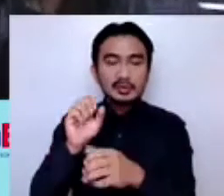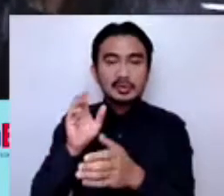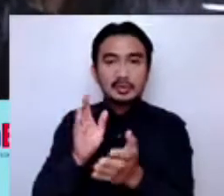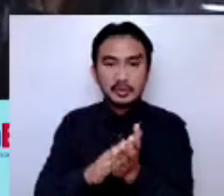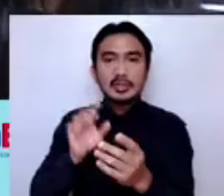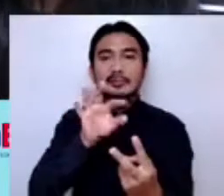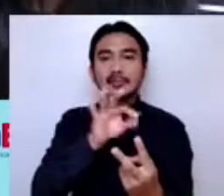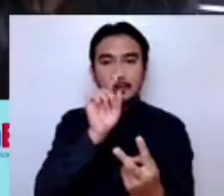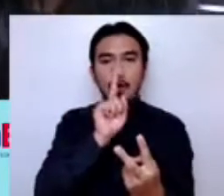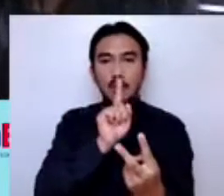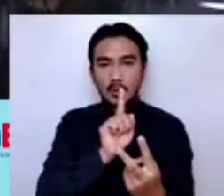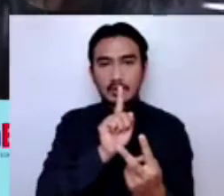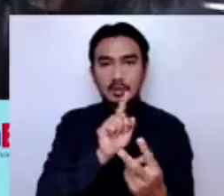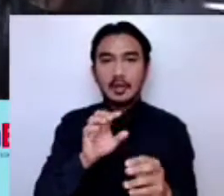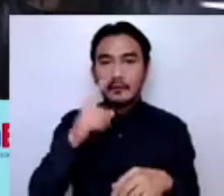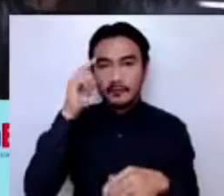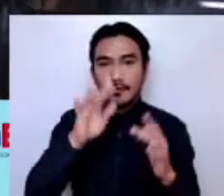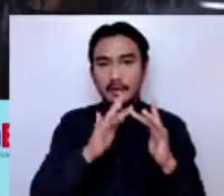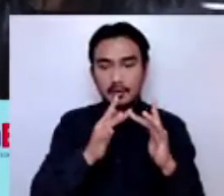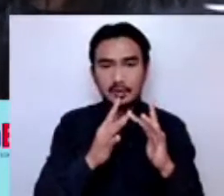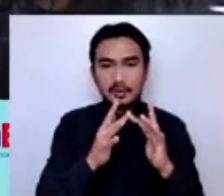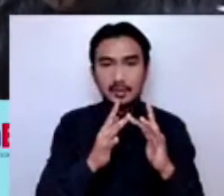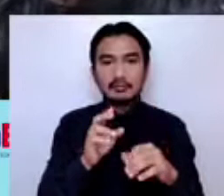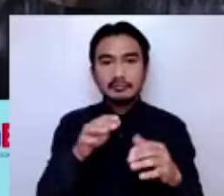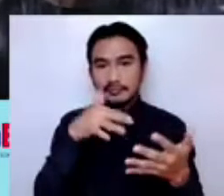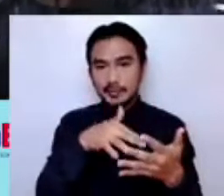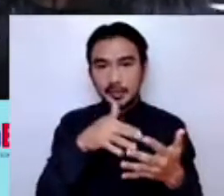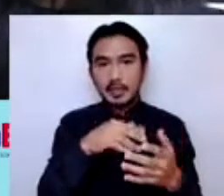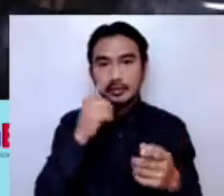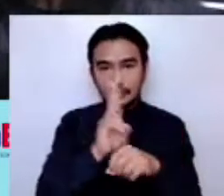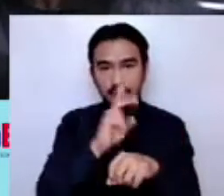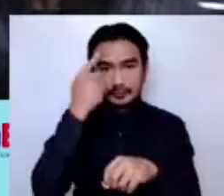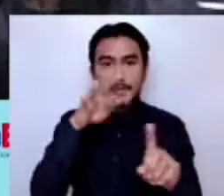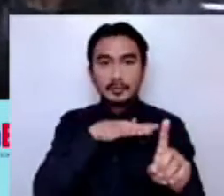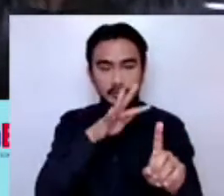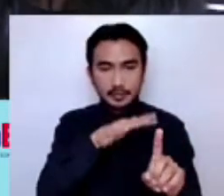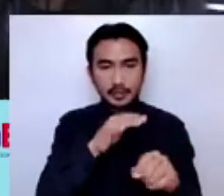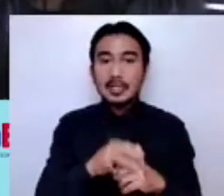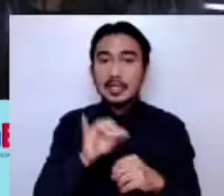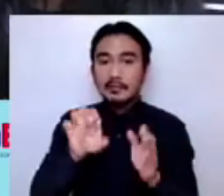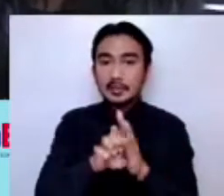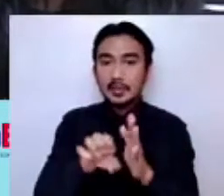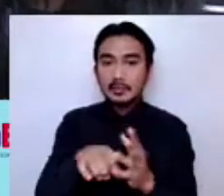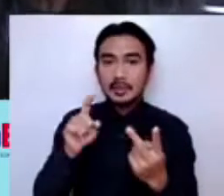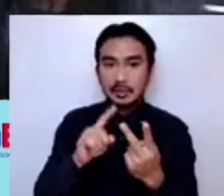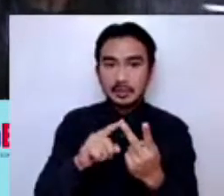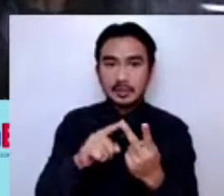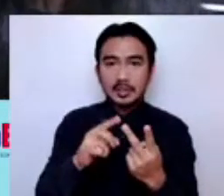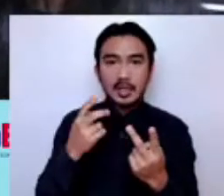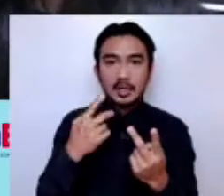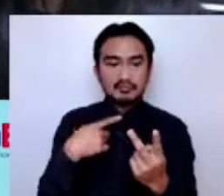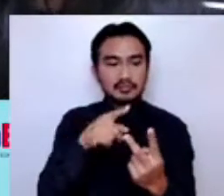online synchronous as the sole mode of observation. If online synchronous or option 1 is not possible, then